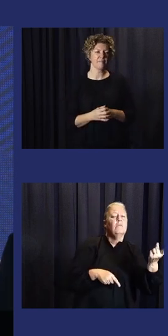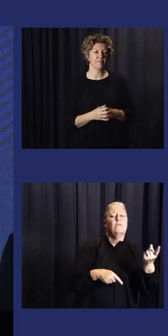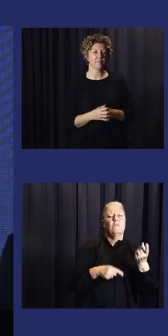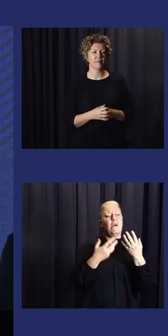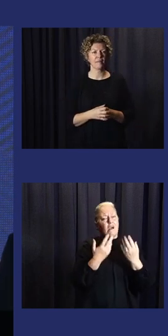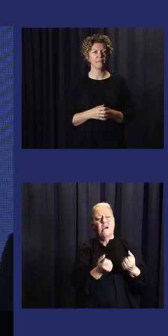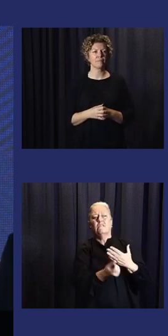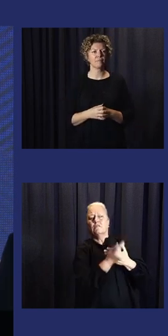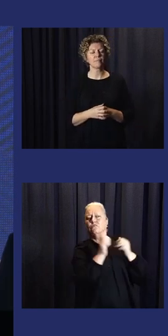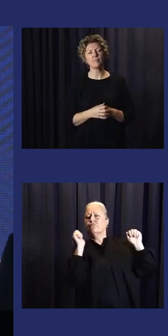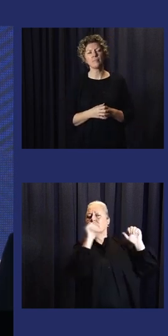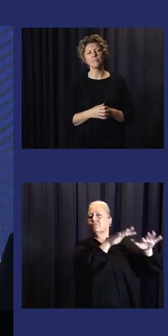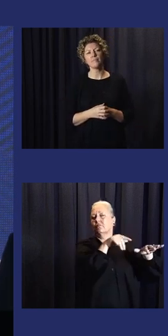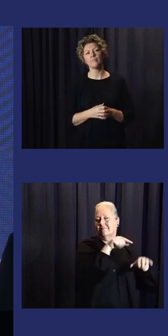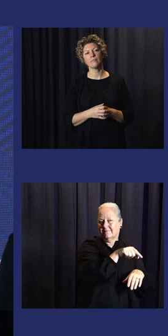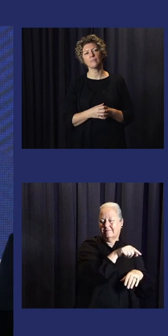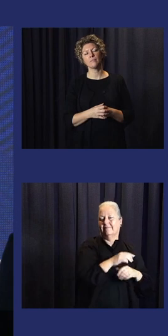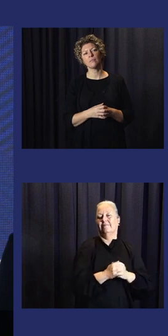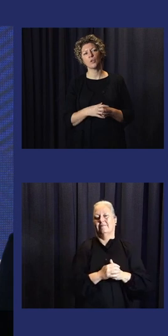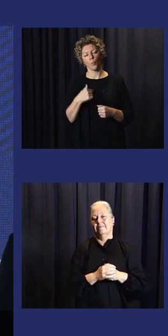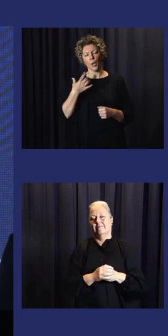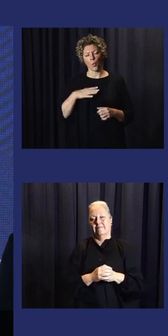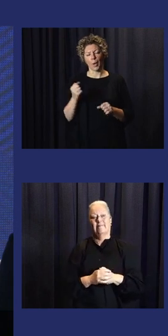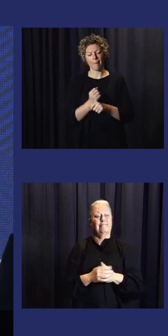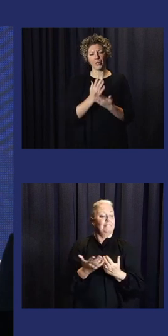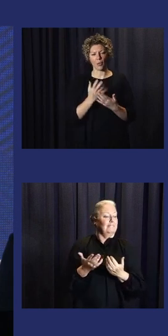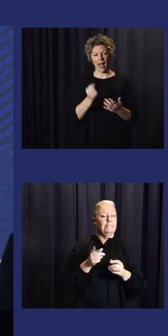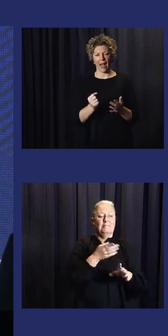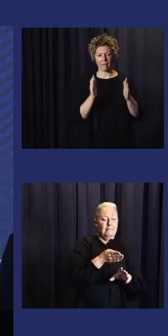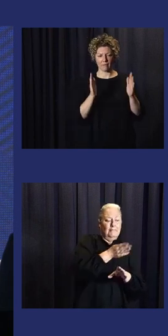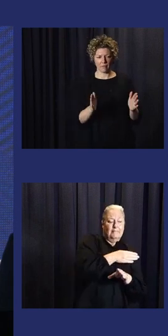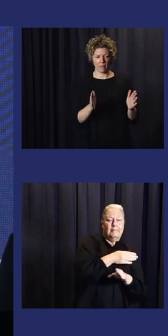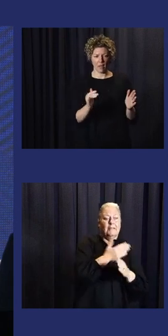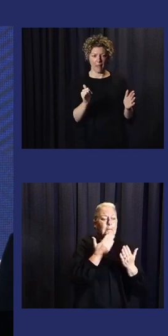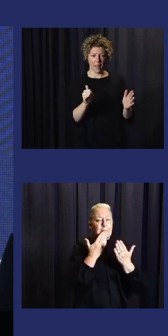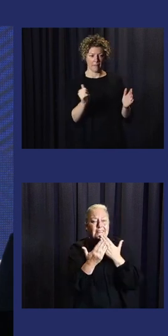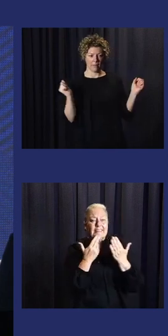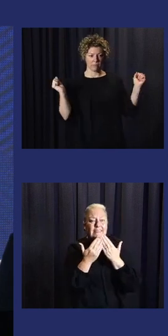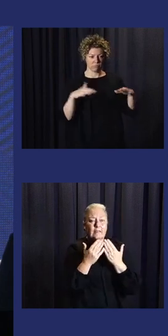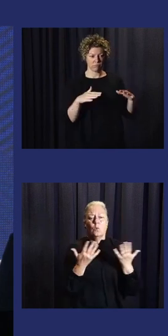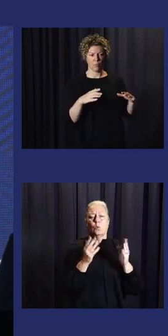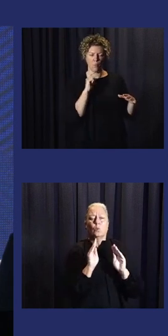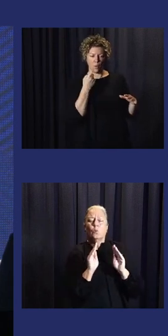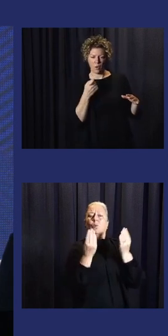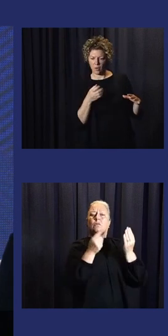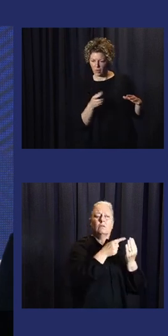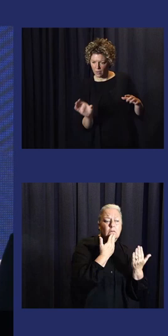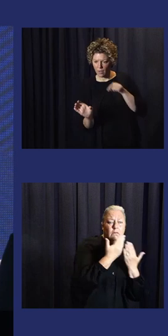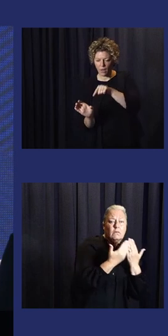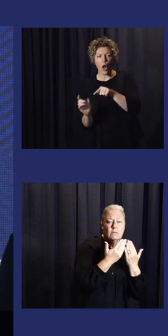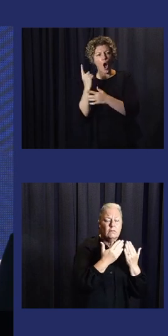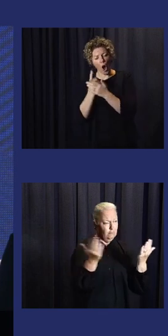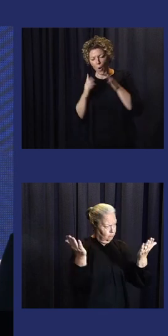in other regions, actually dedicating even preparatory meetings and youth forums around